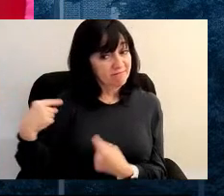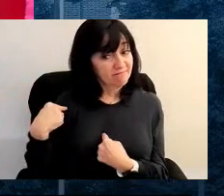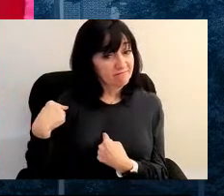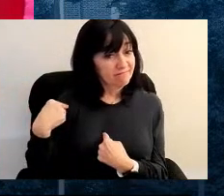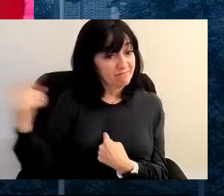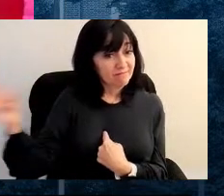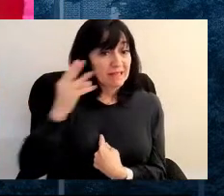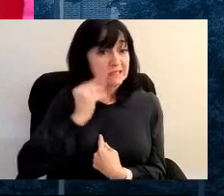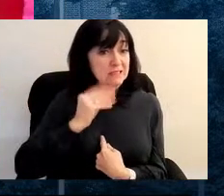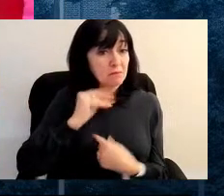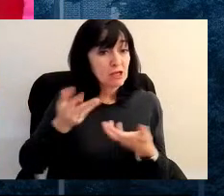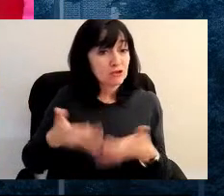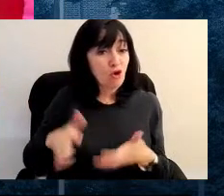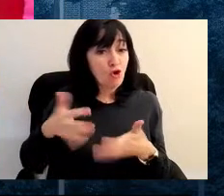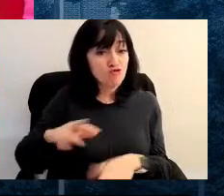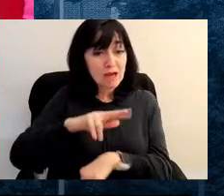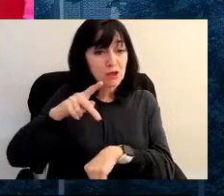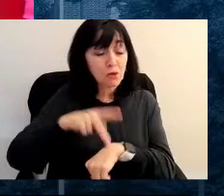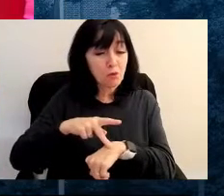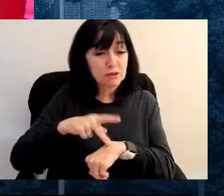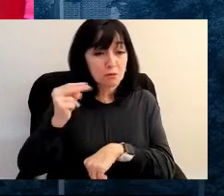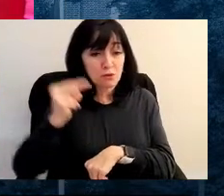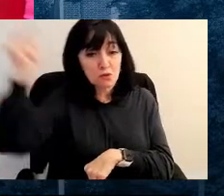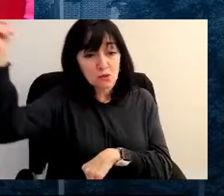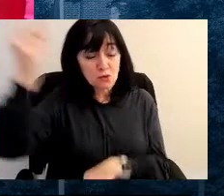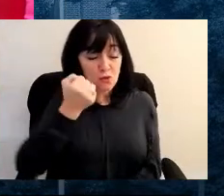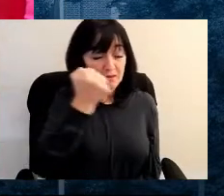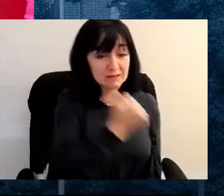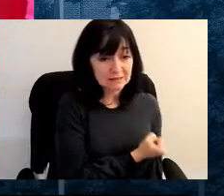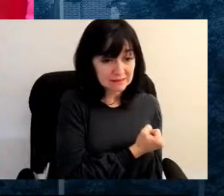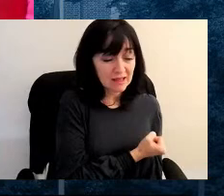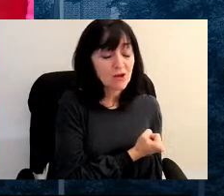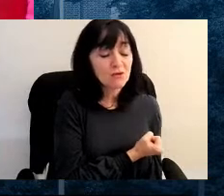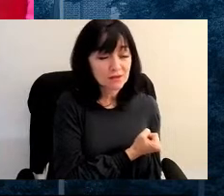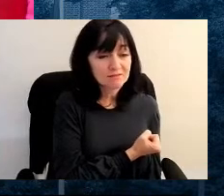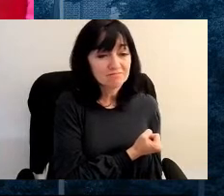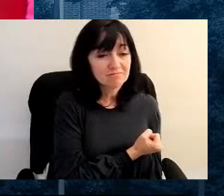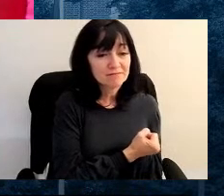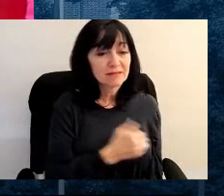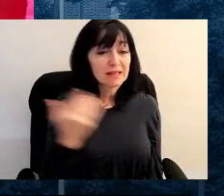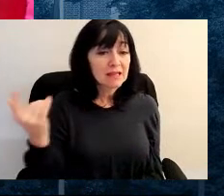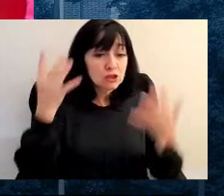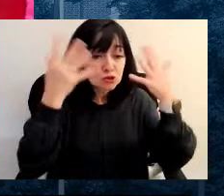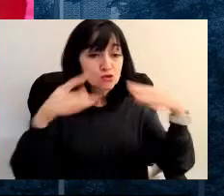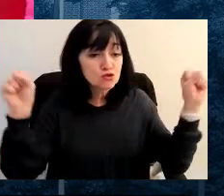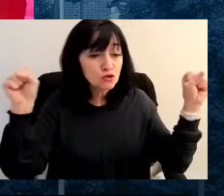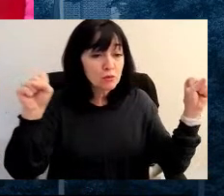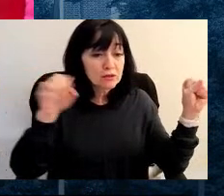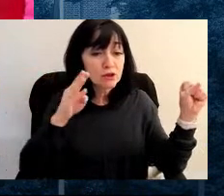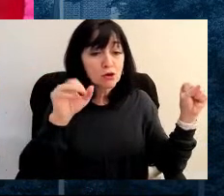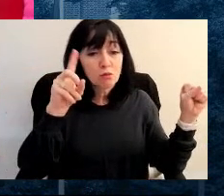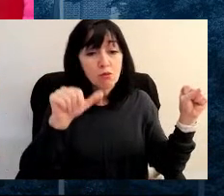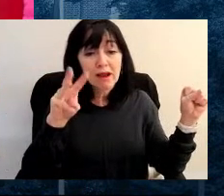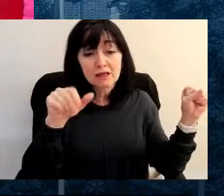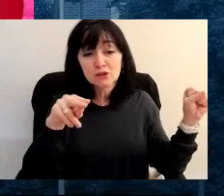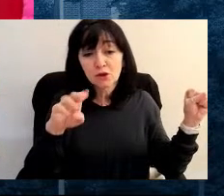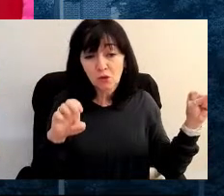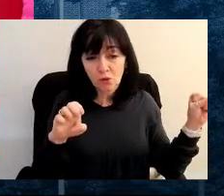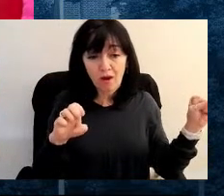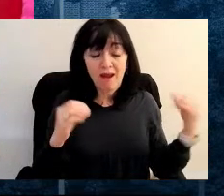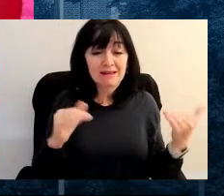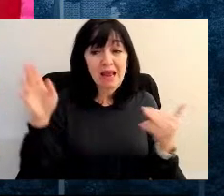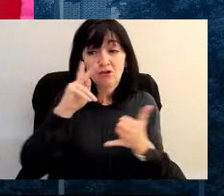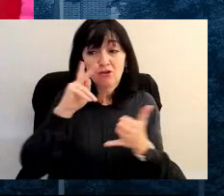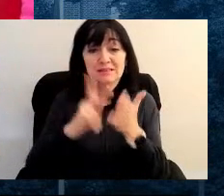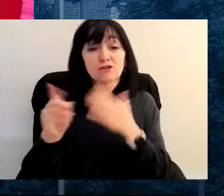state, and then formerly the superintendent in Brandywine School District, and now our Secretary of Education and the